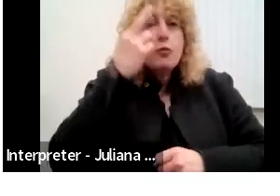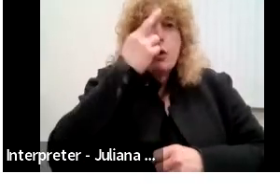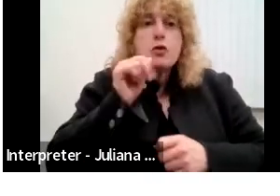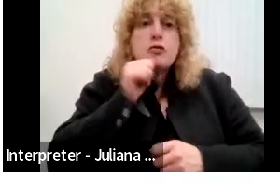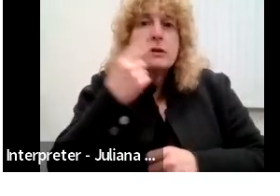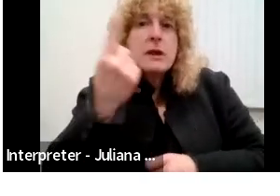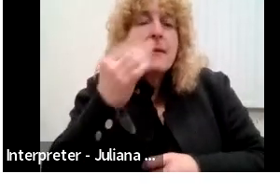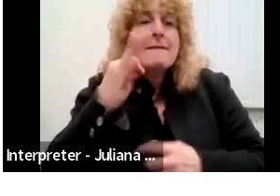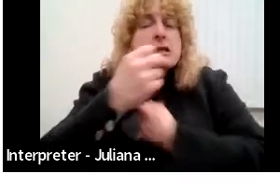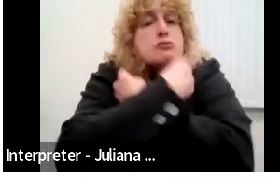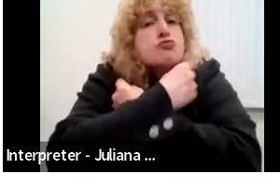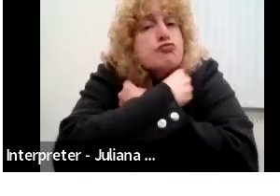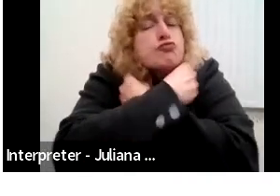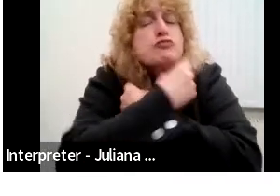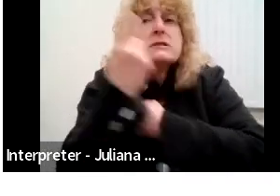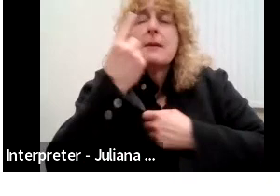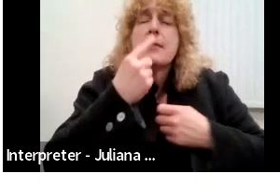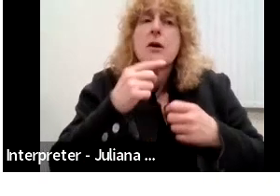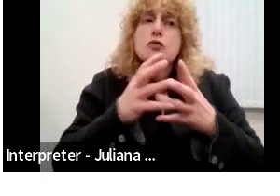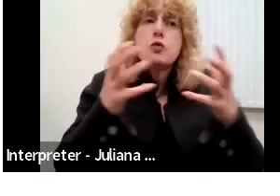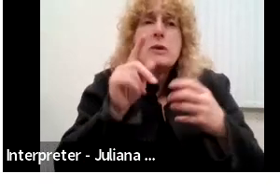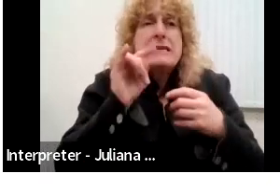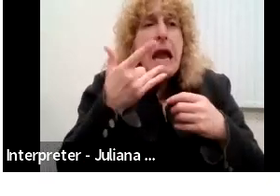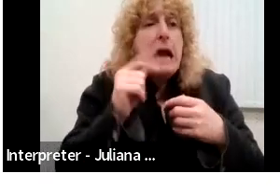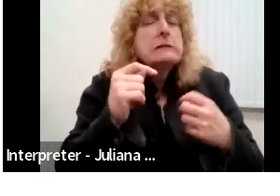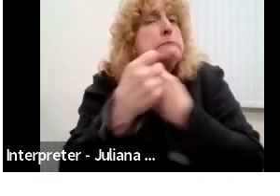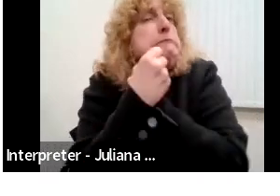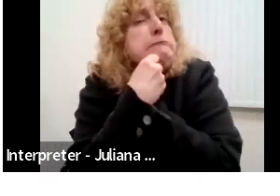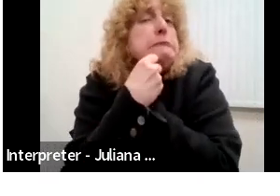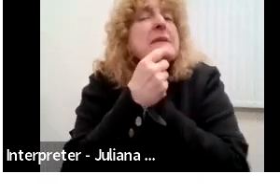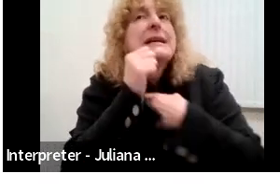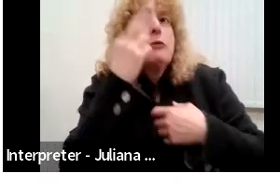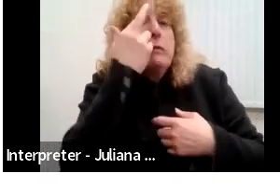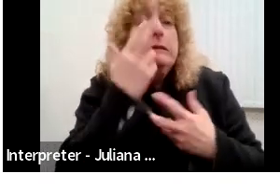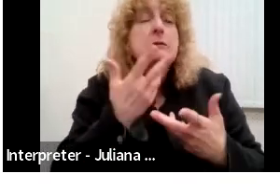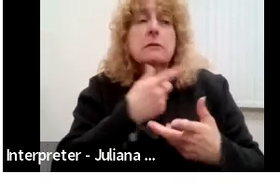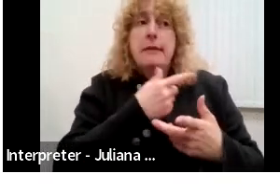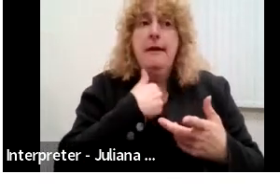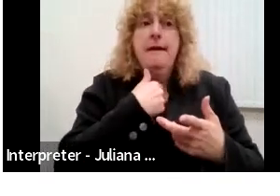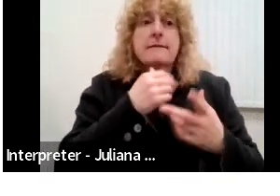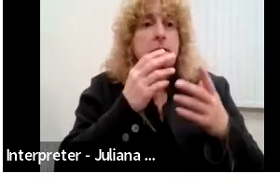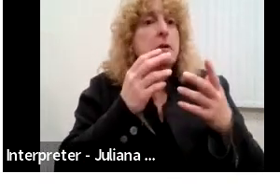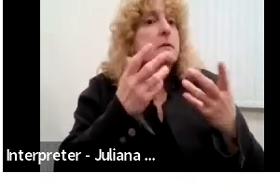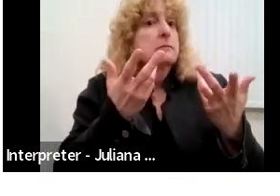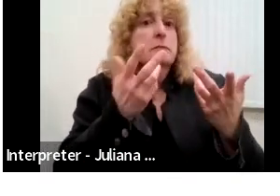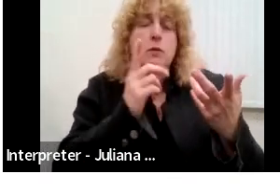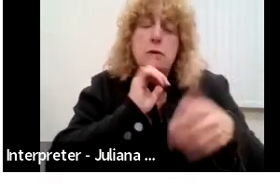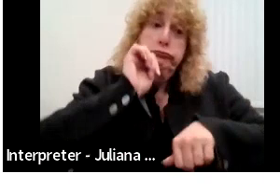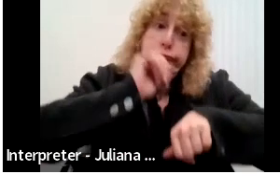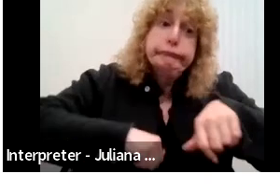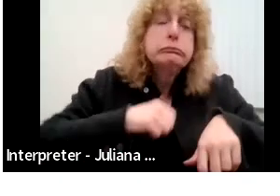they're squeezing too tight and don't realize. They have an unusual tolerance for pain. So sometimes you